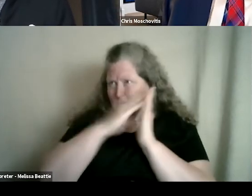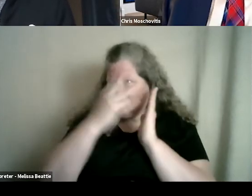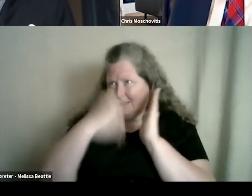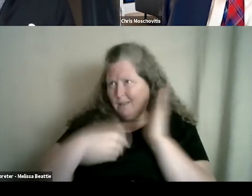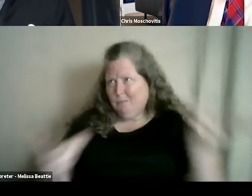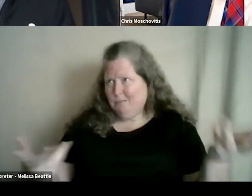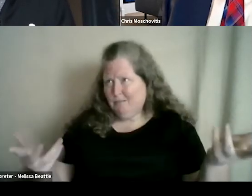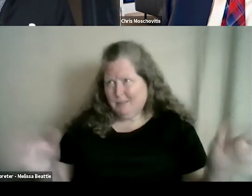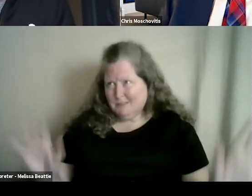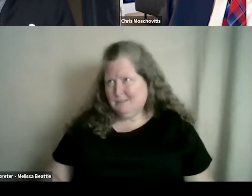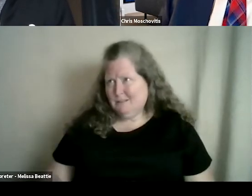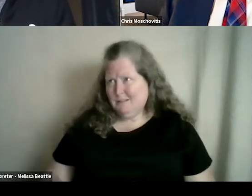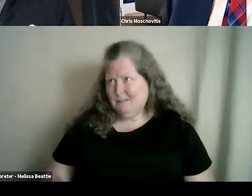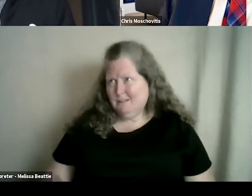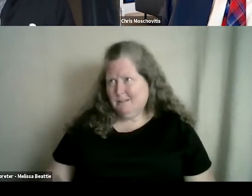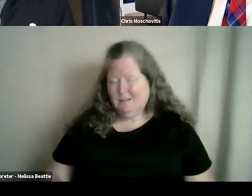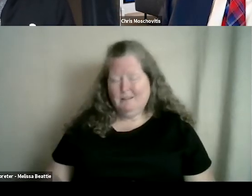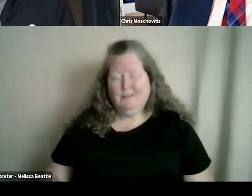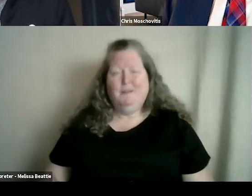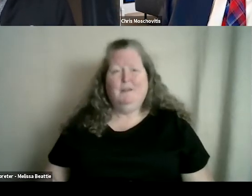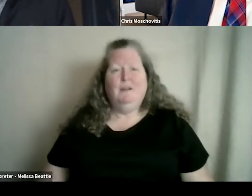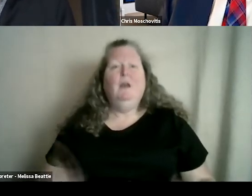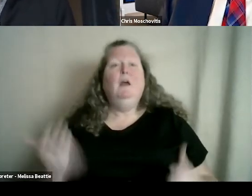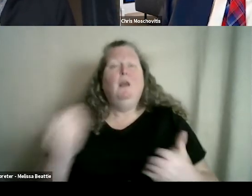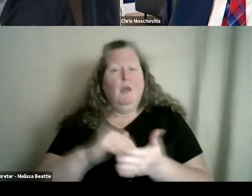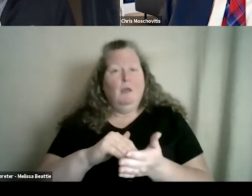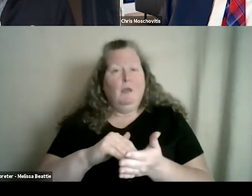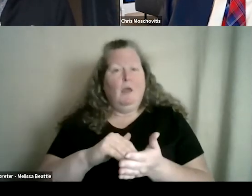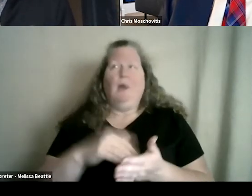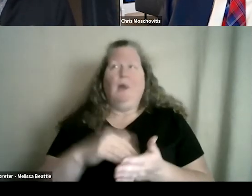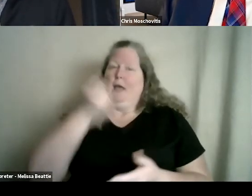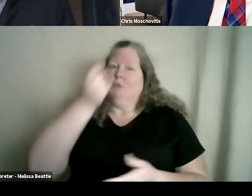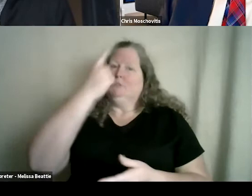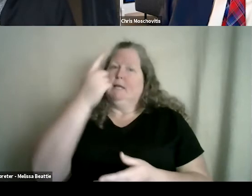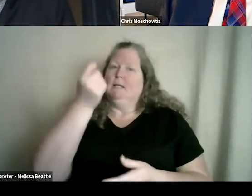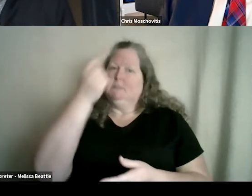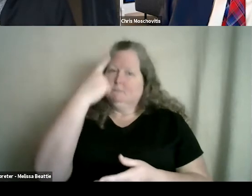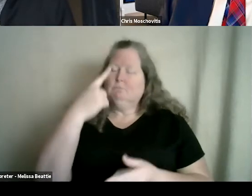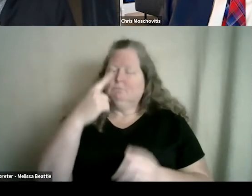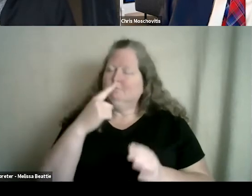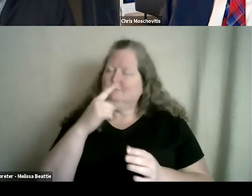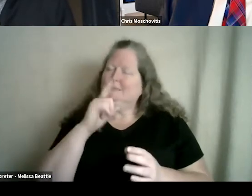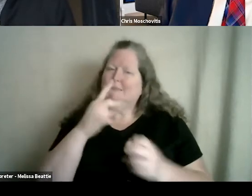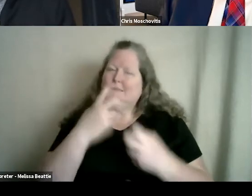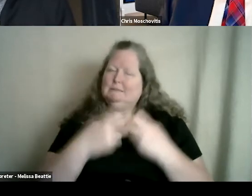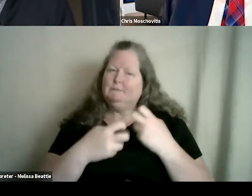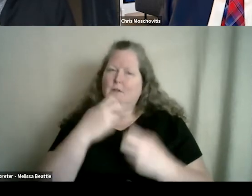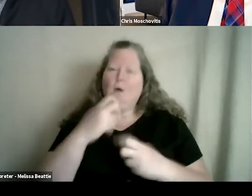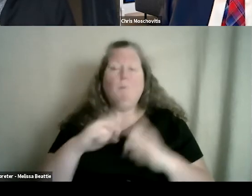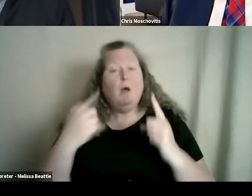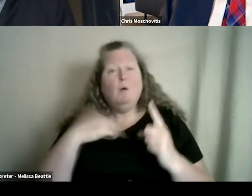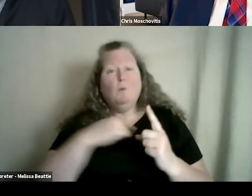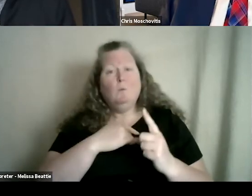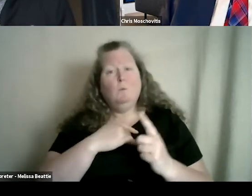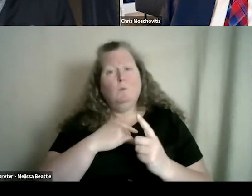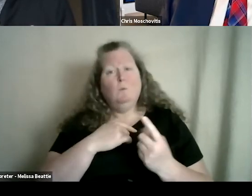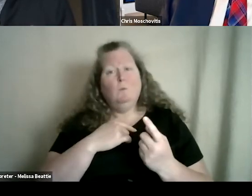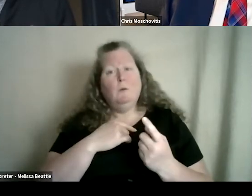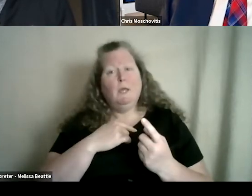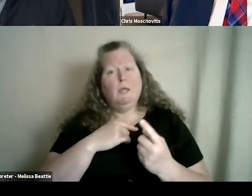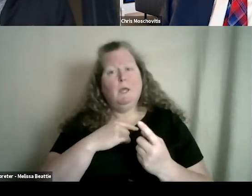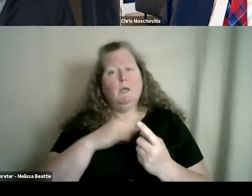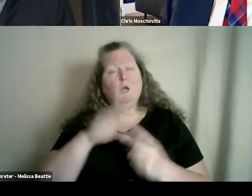sleep. You know, and I get it. I get it. It's hard, but you know, we do hard. We do hard